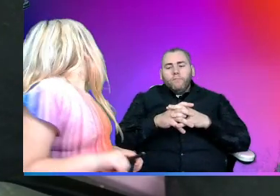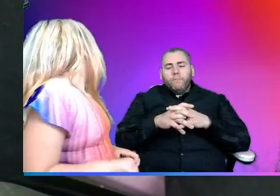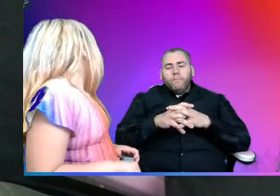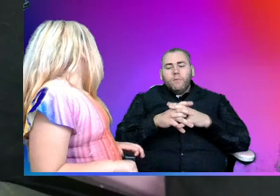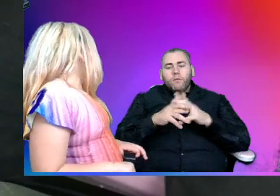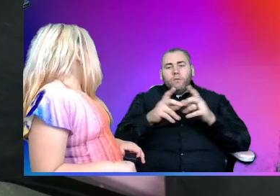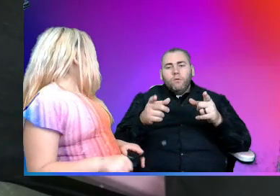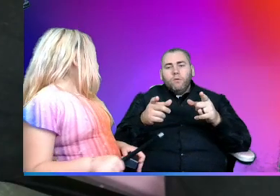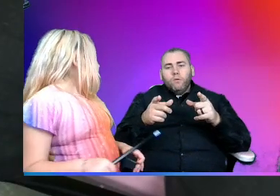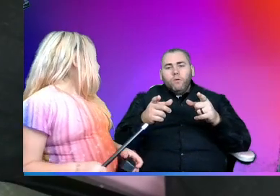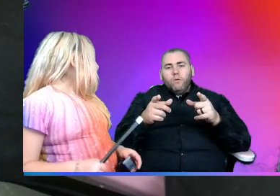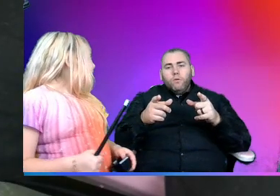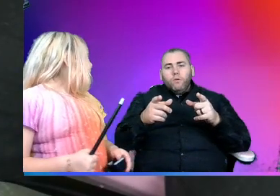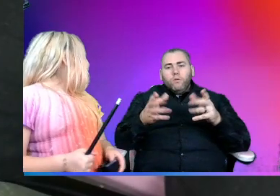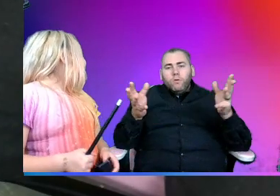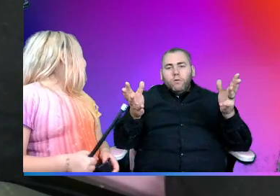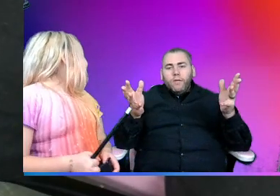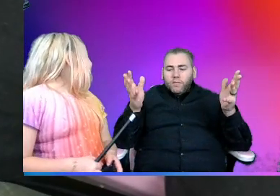long.